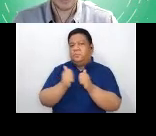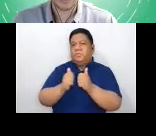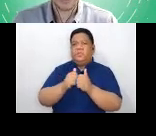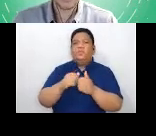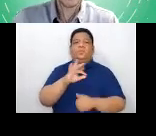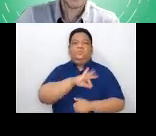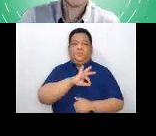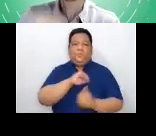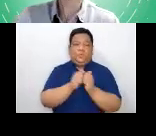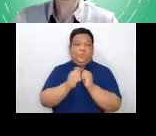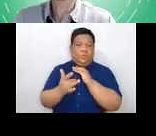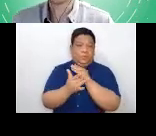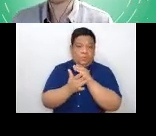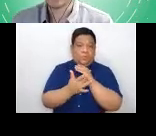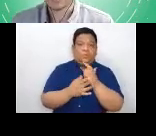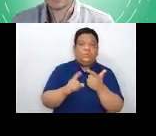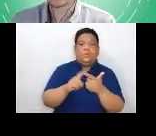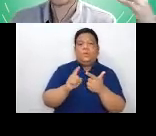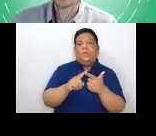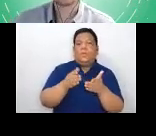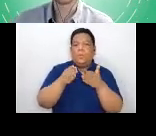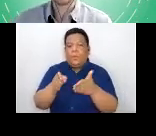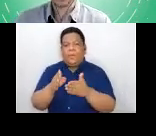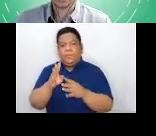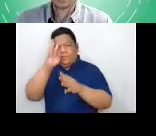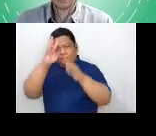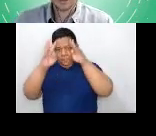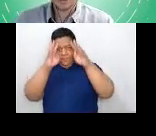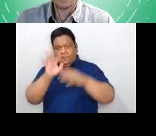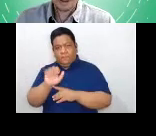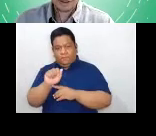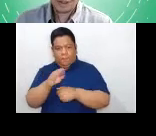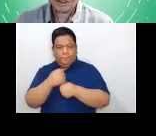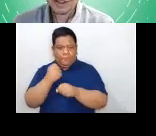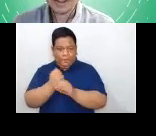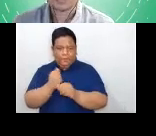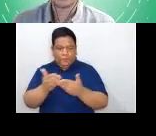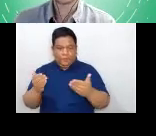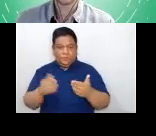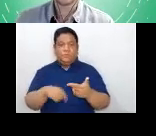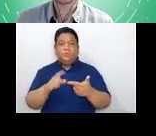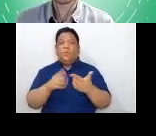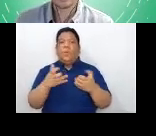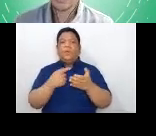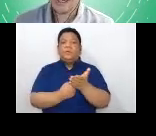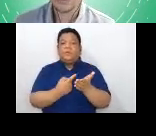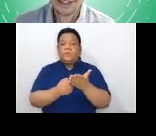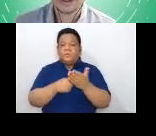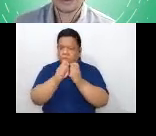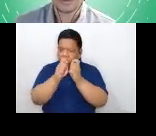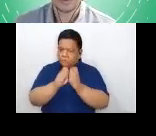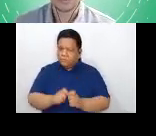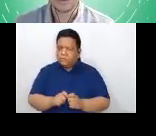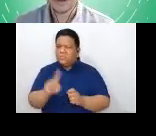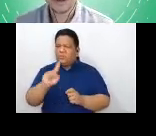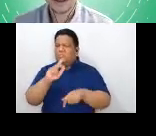digital technology, and that it's a form of fabrication, which is a way of making things. We also wanted to discuss in detail what are the kinds of